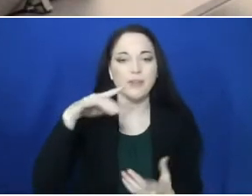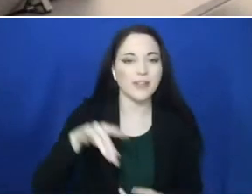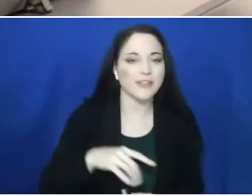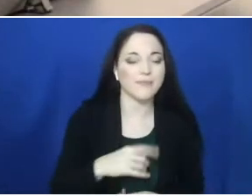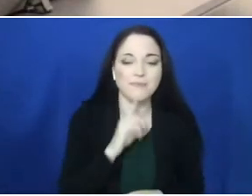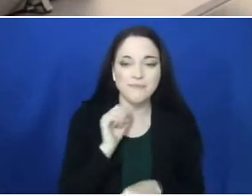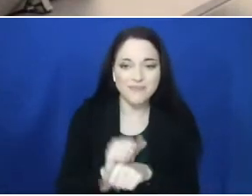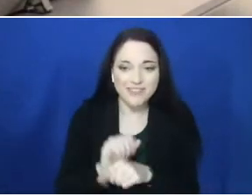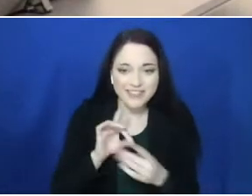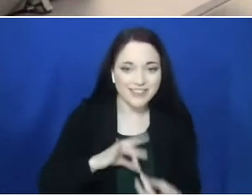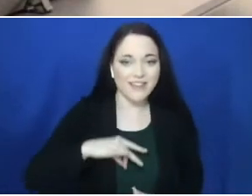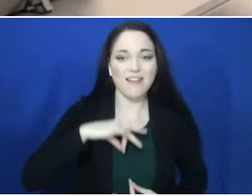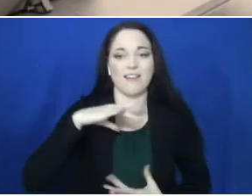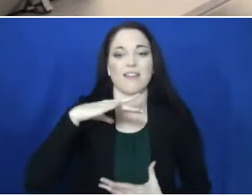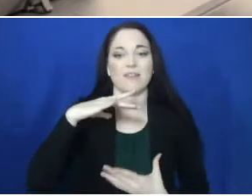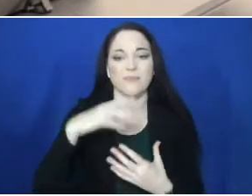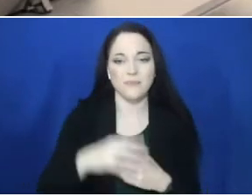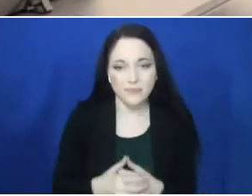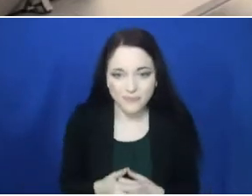Spirit came,